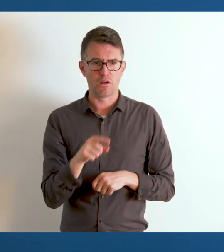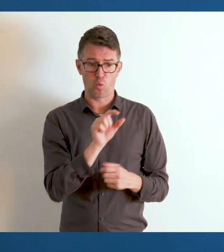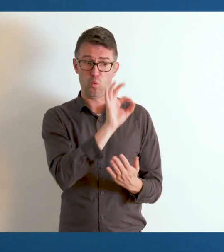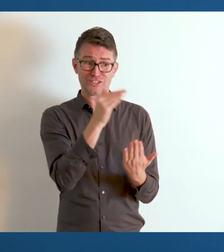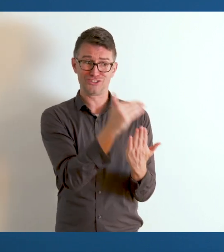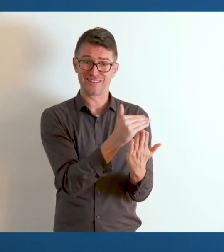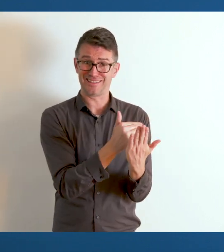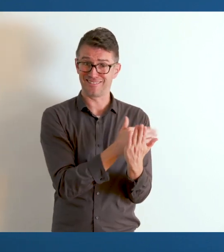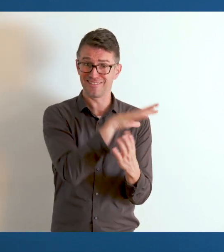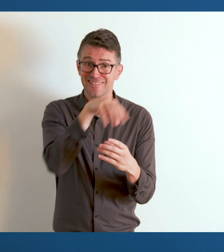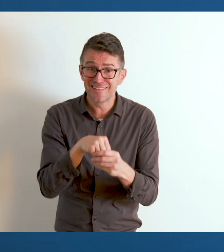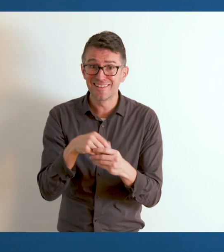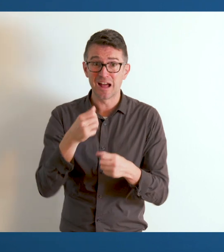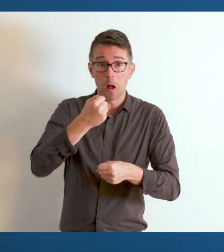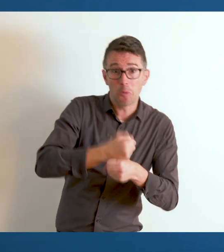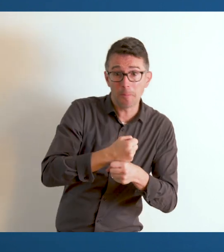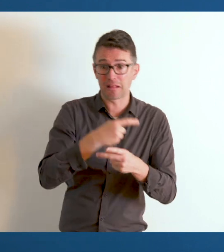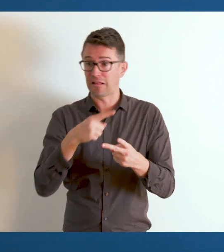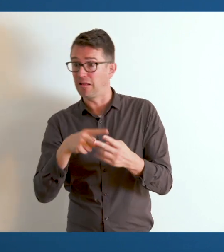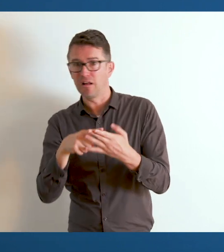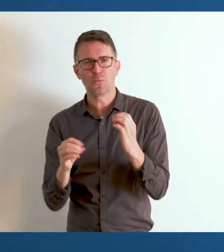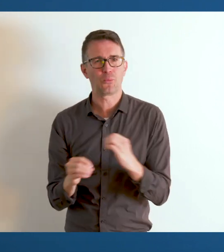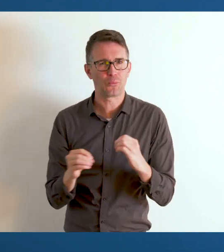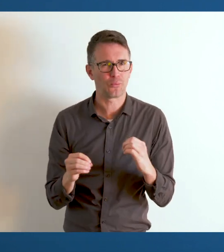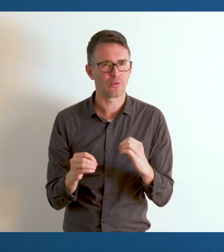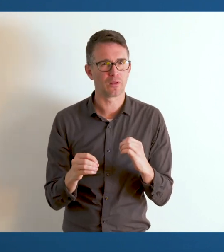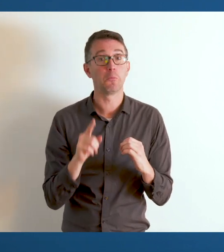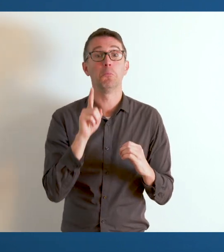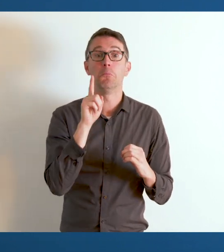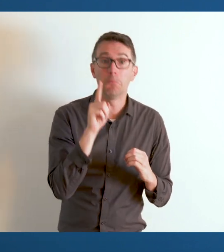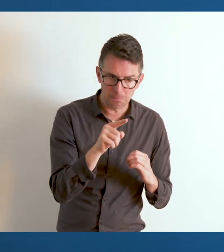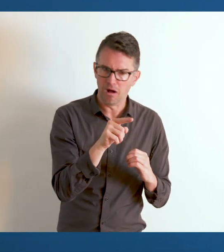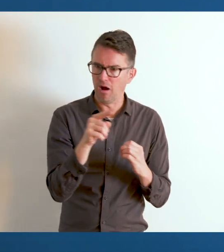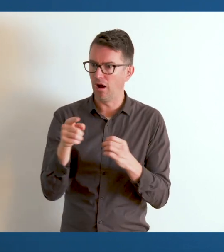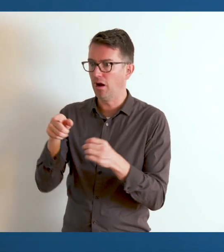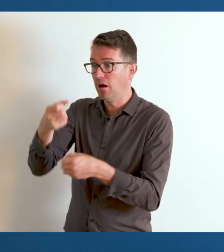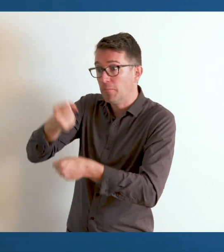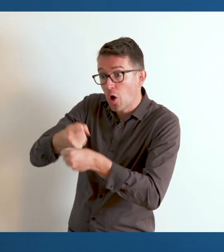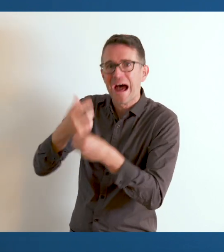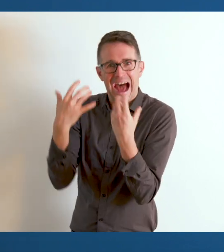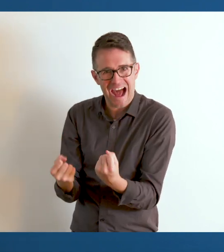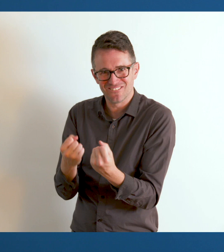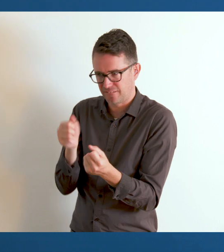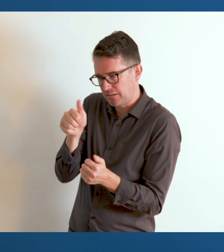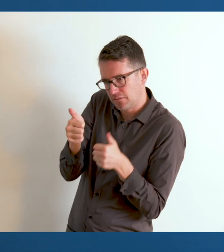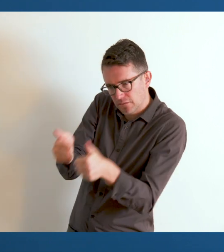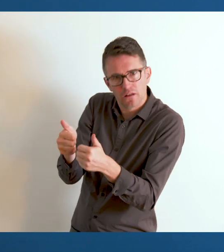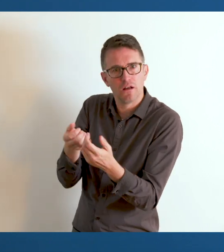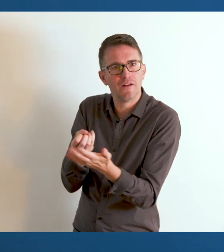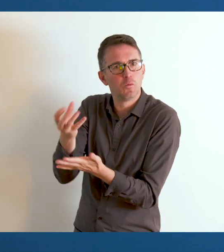or family life, but most surveys do have that information. We're only providing the